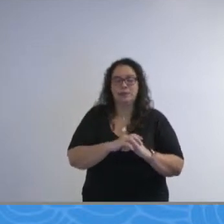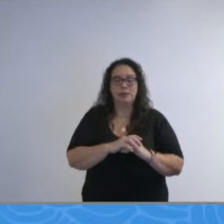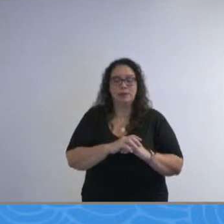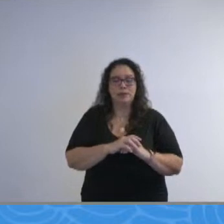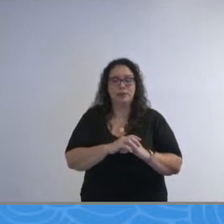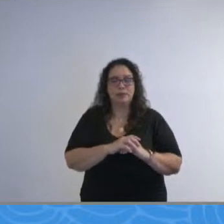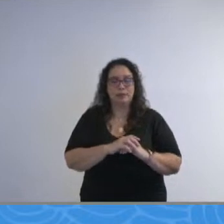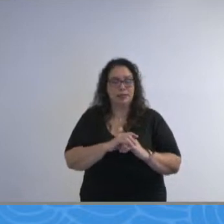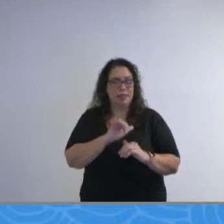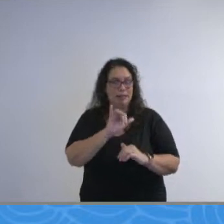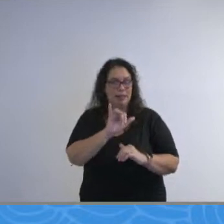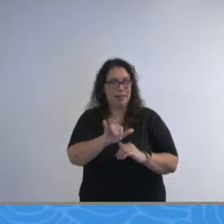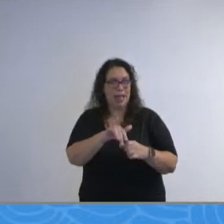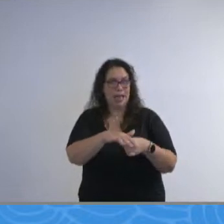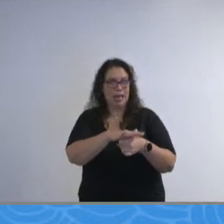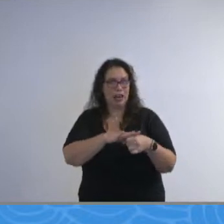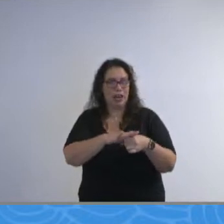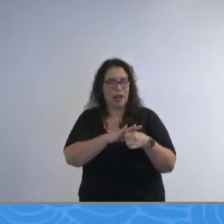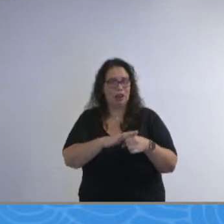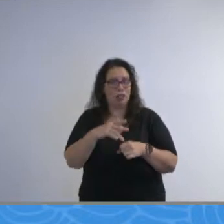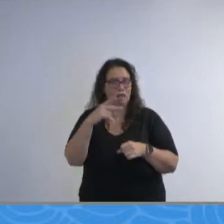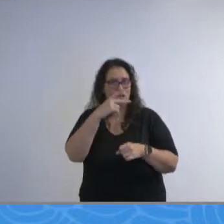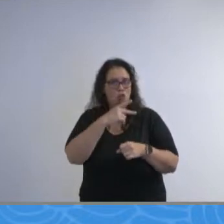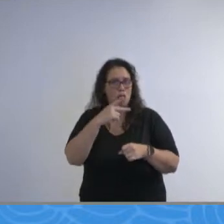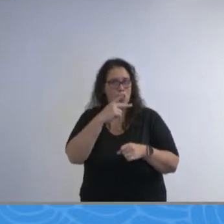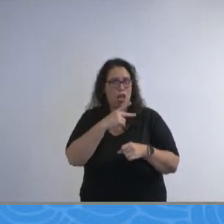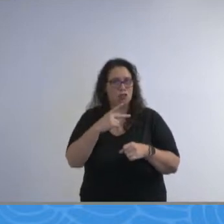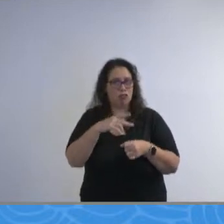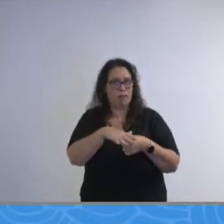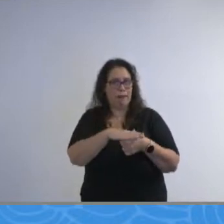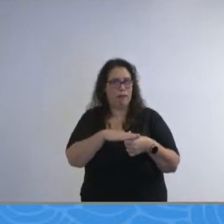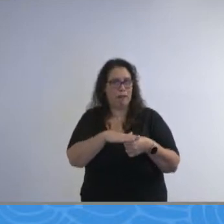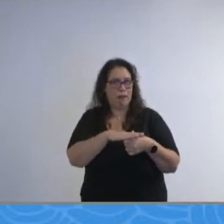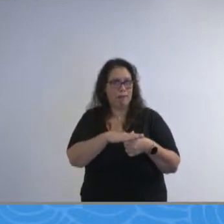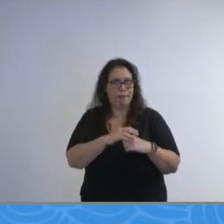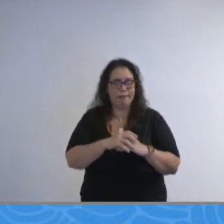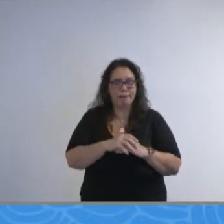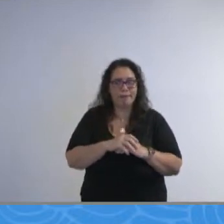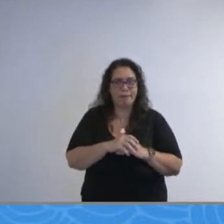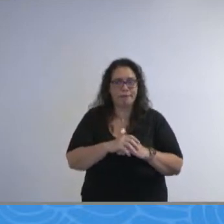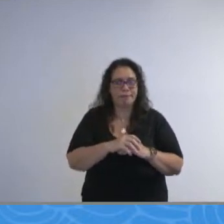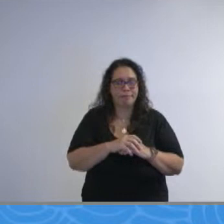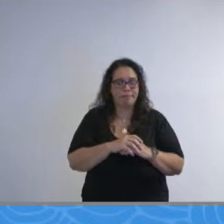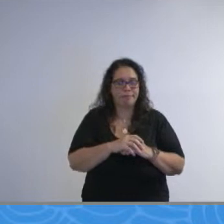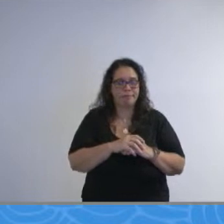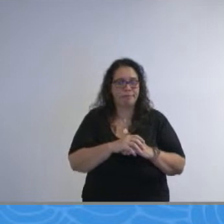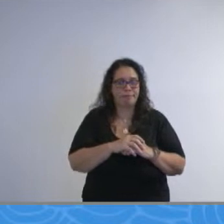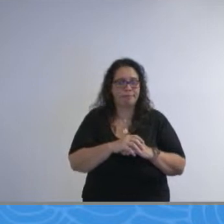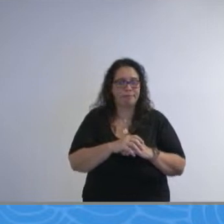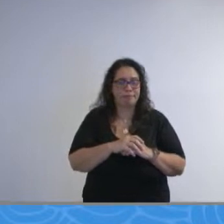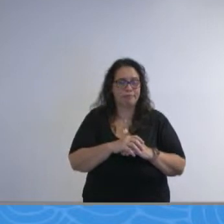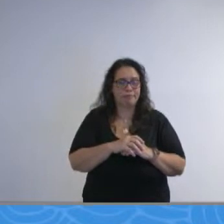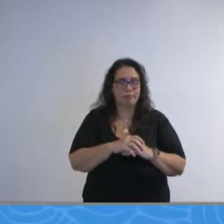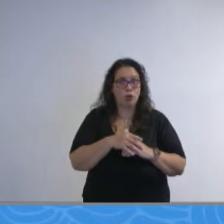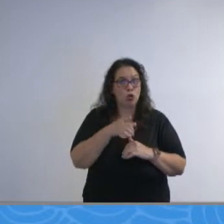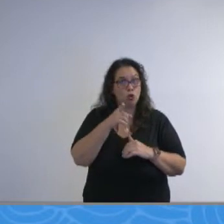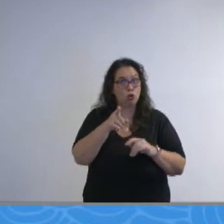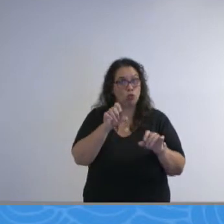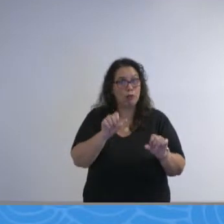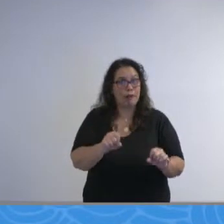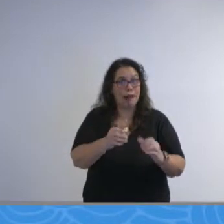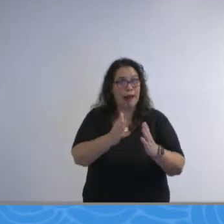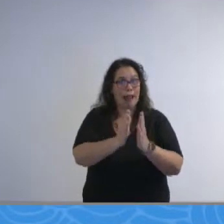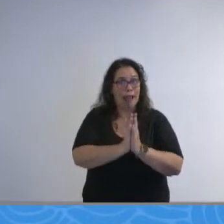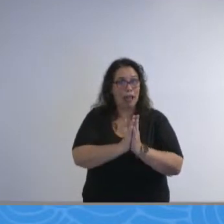the phonological area in the education area. And you can ask this for these